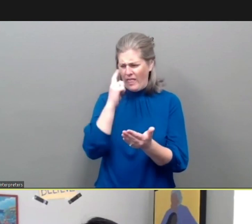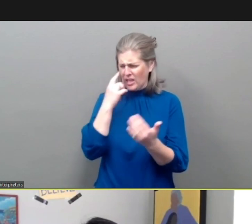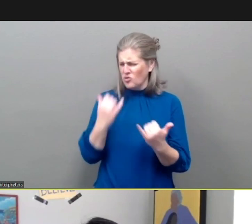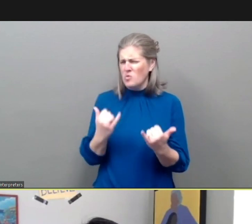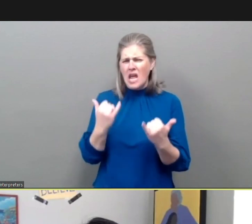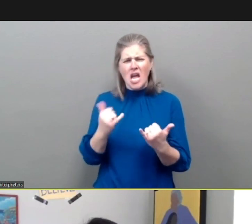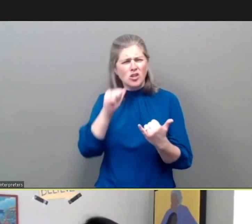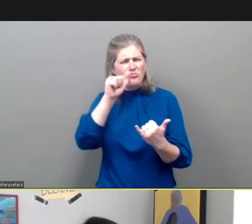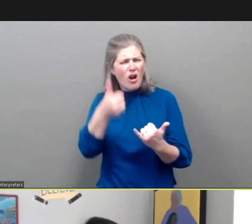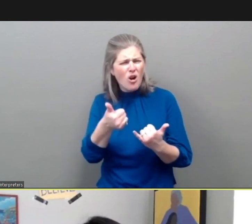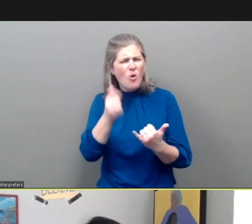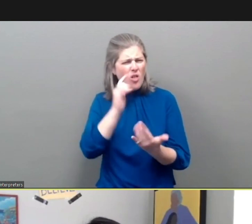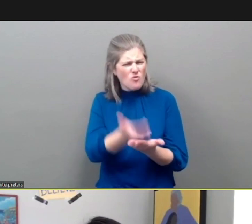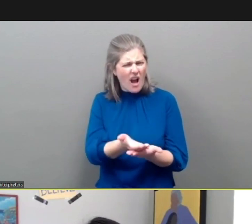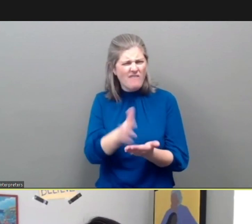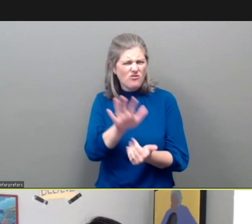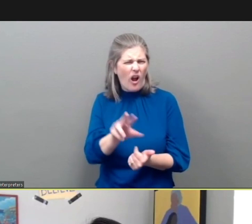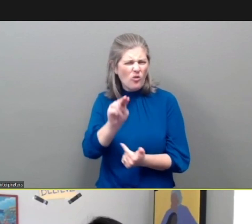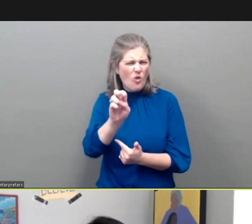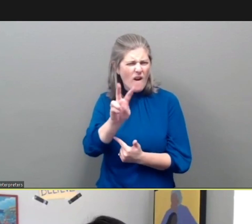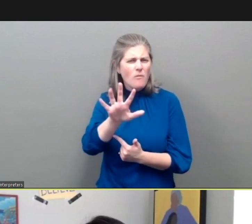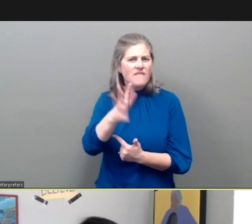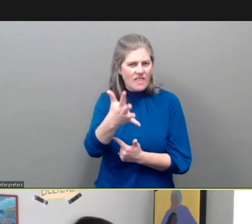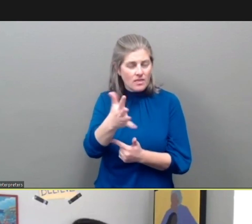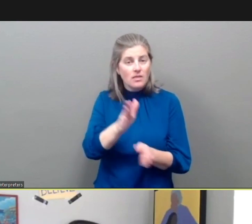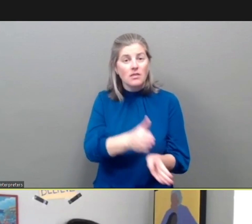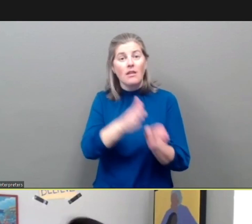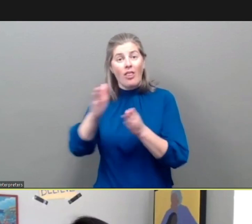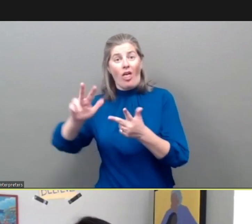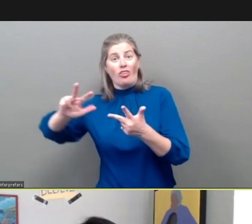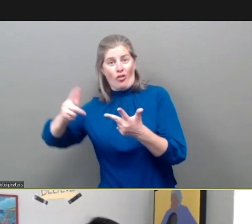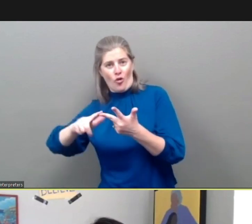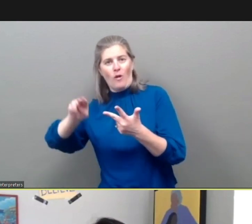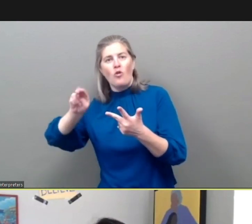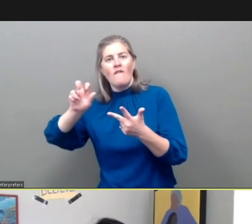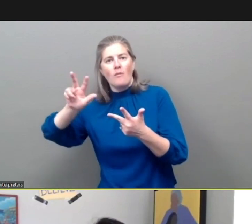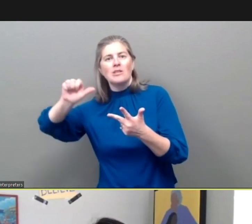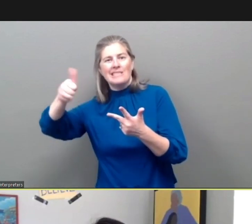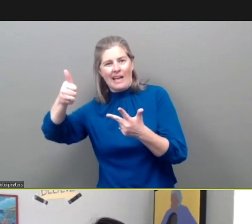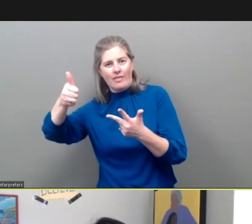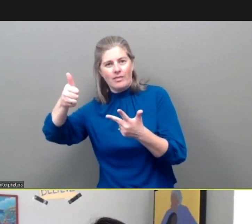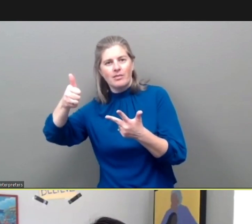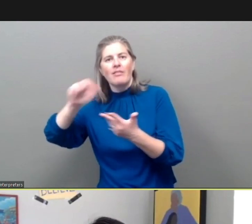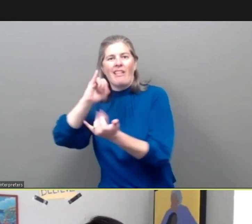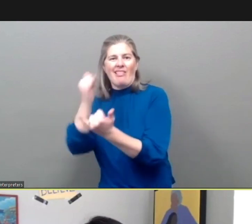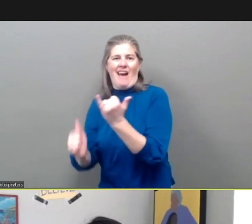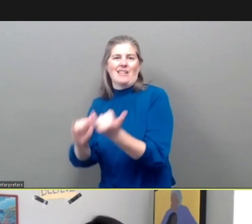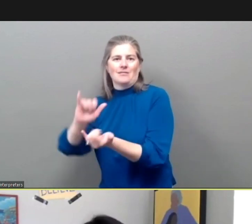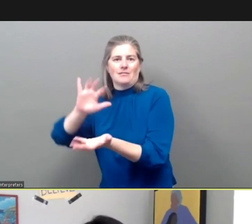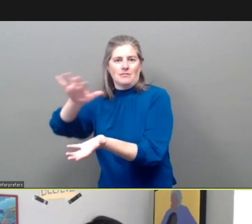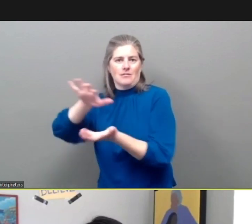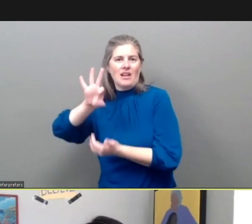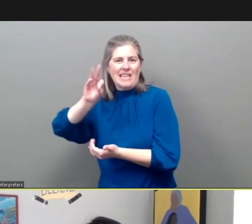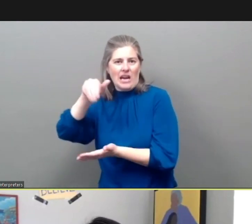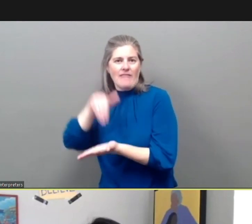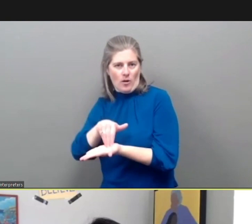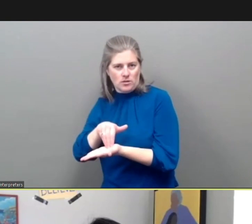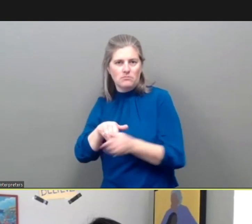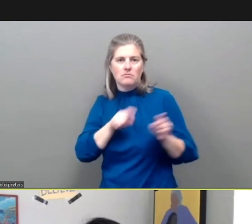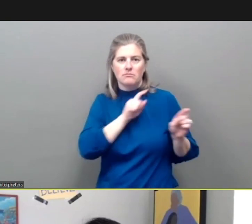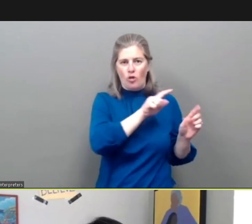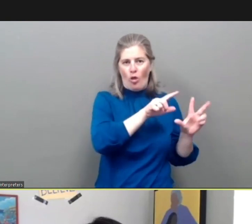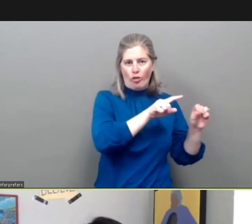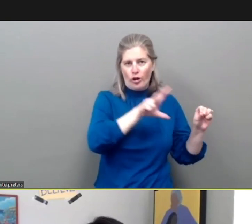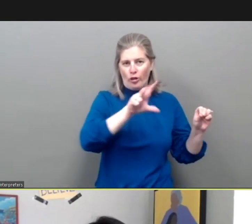or tomorrow, November 5th, I believe. And then November 10th, we'll get the last installment for the 90,000 doses. And